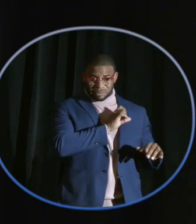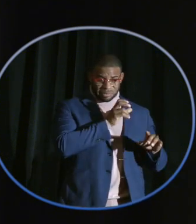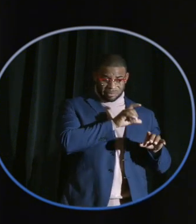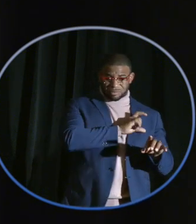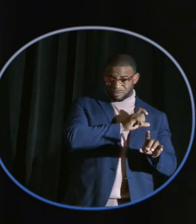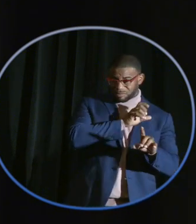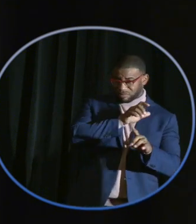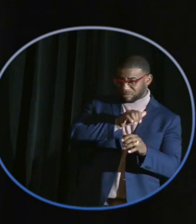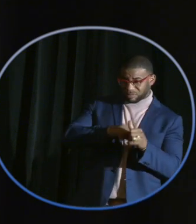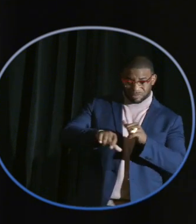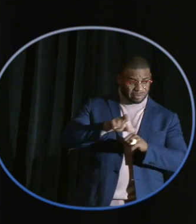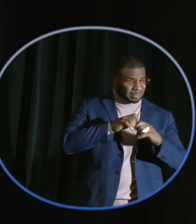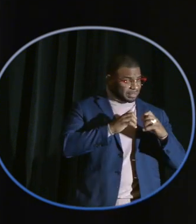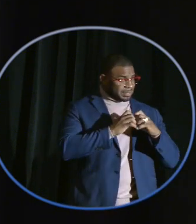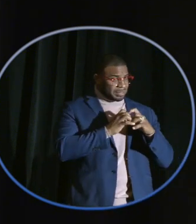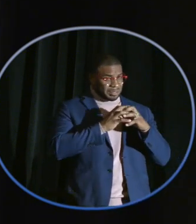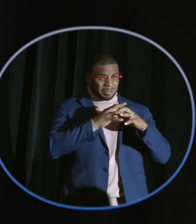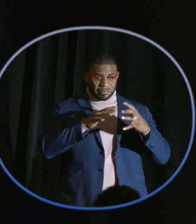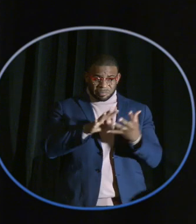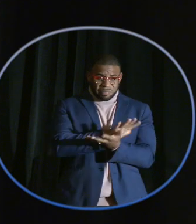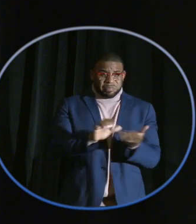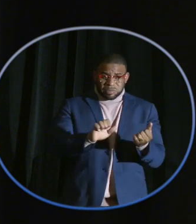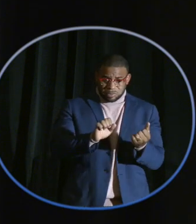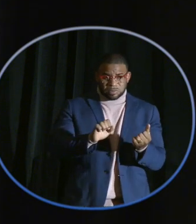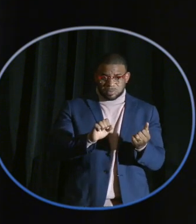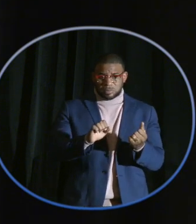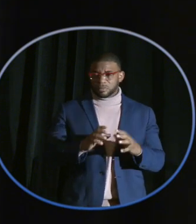police-community interactions was growing.